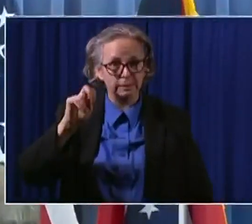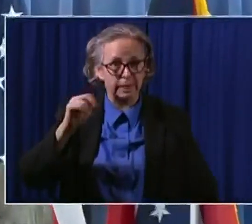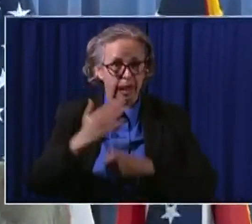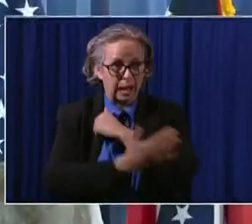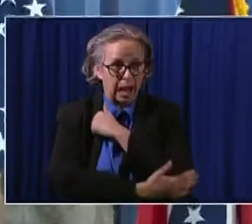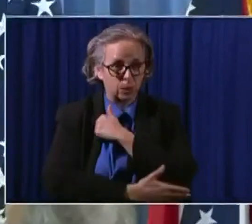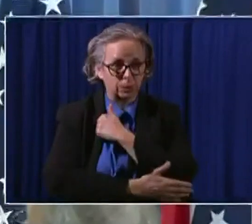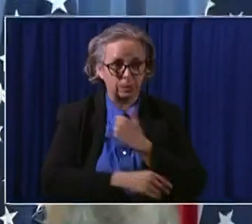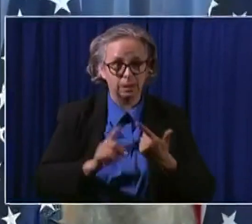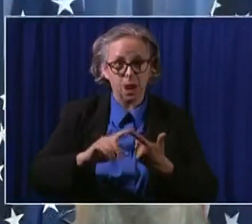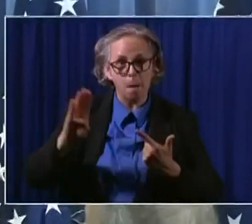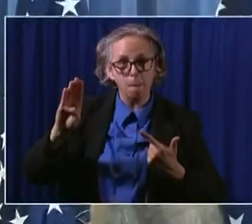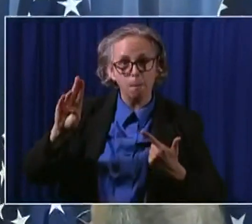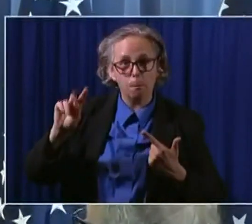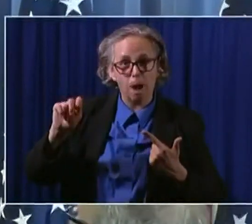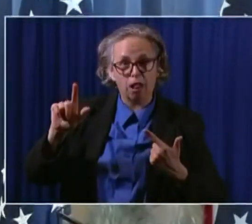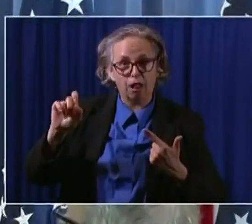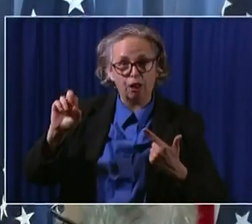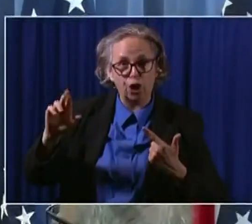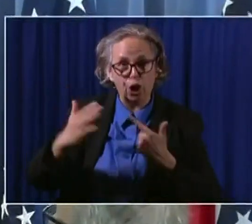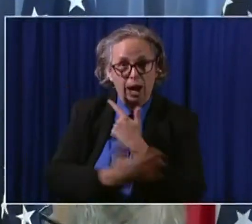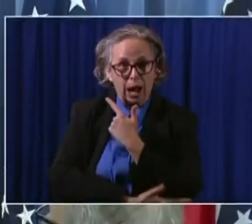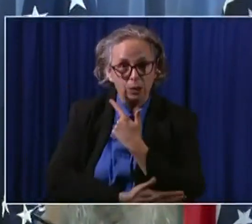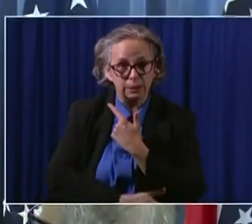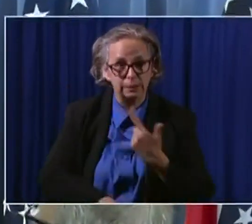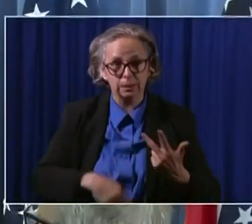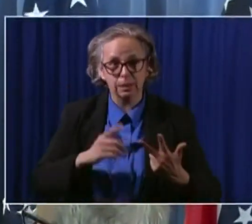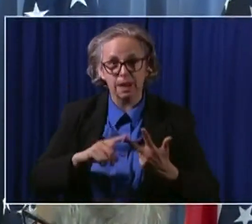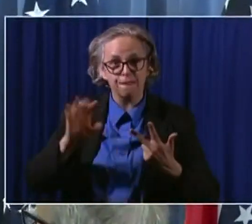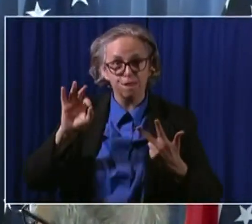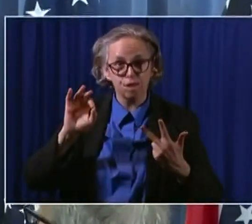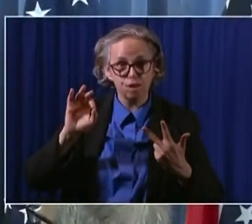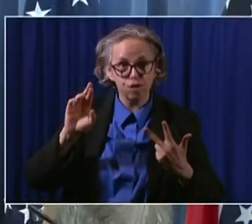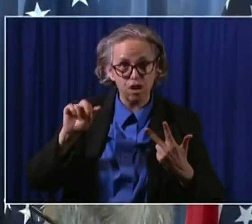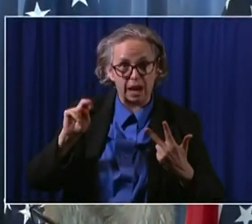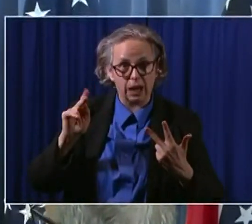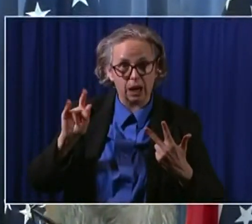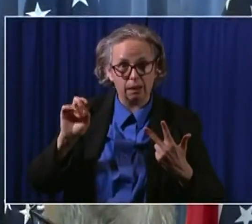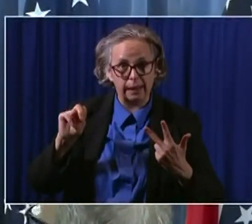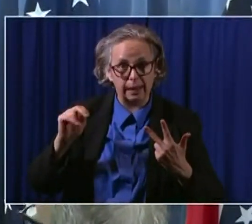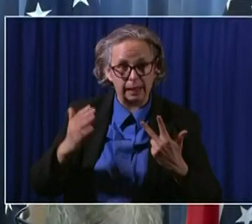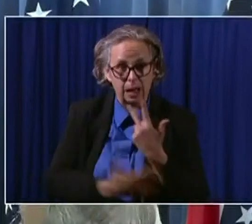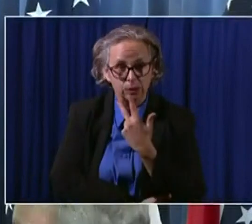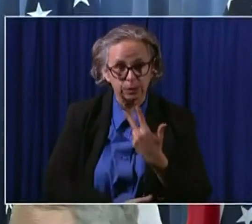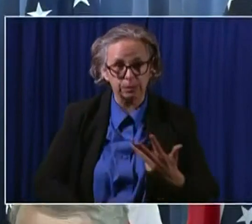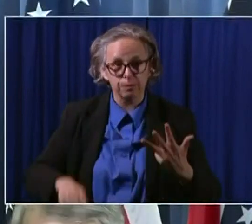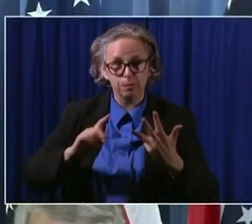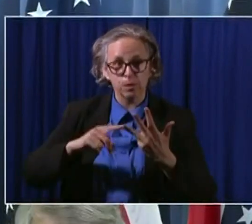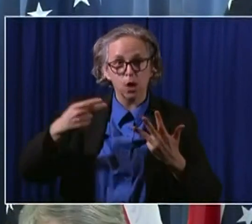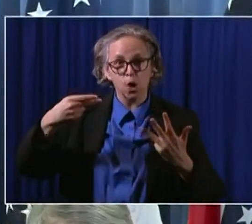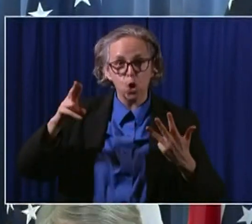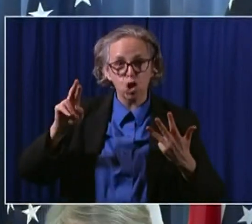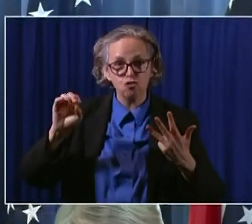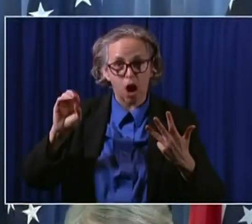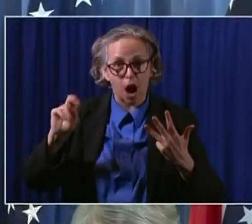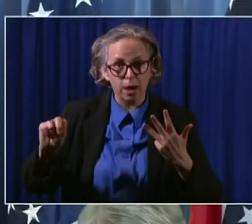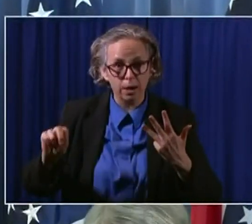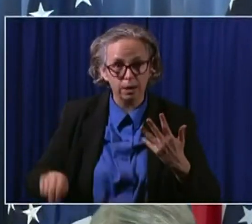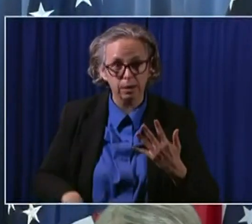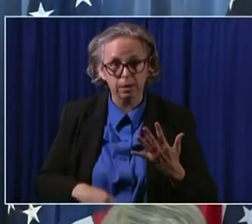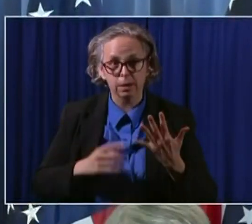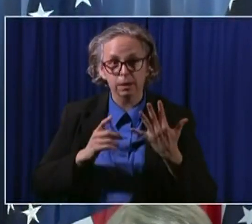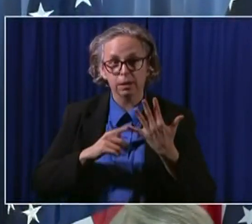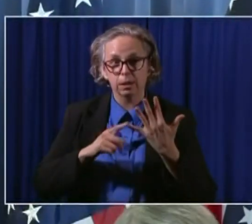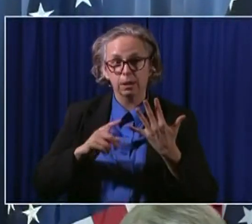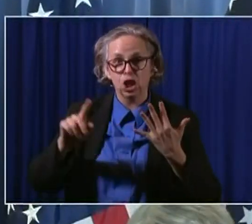into Franklin County. We've got Huron County, Trumbull County, and Cuyahoga County.